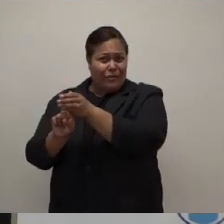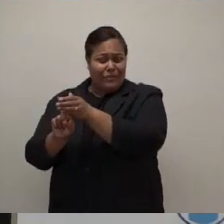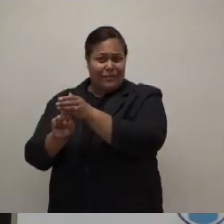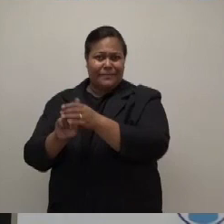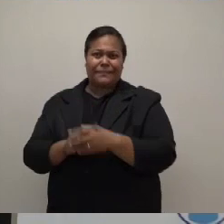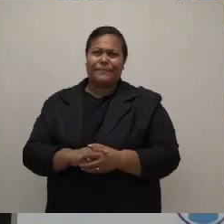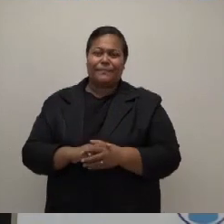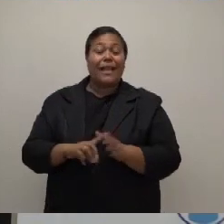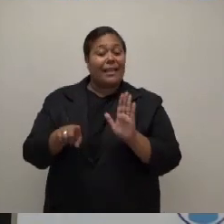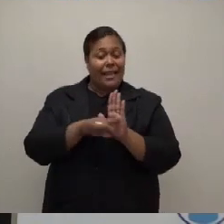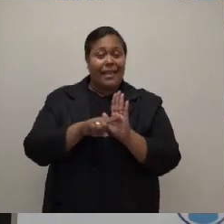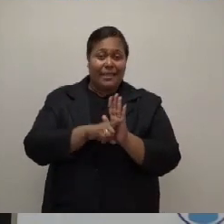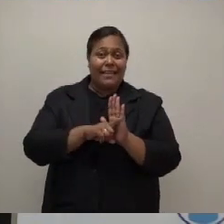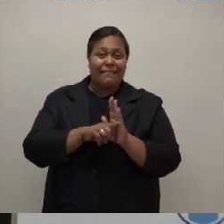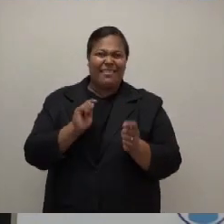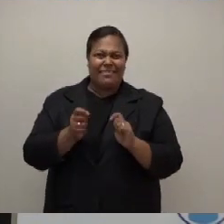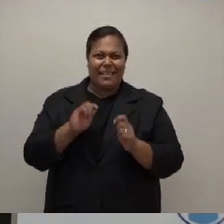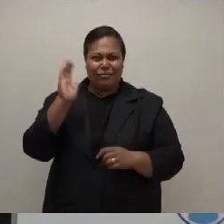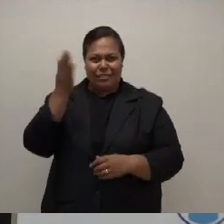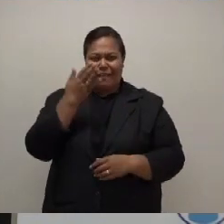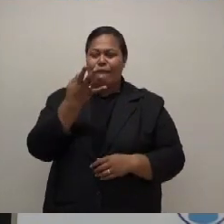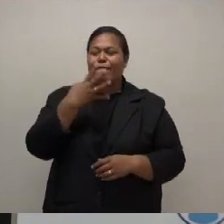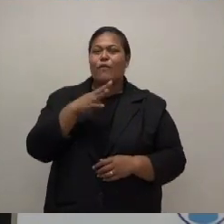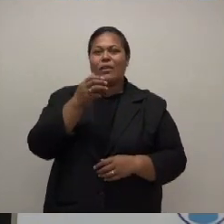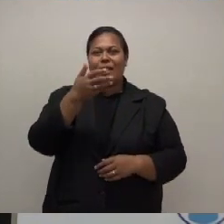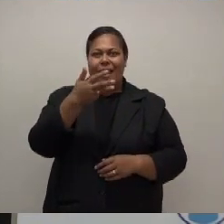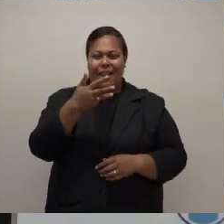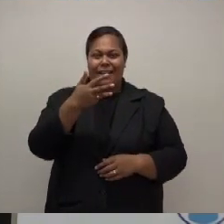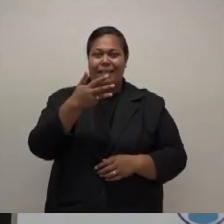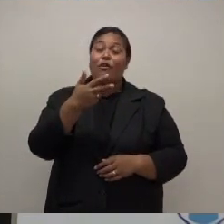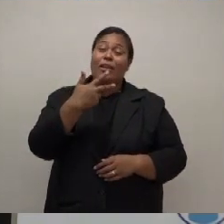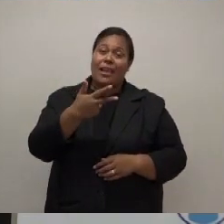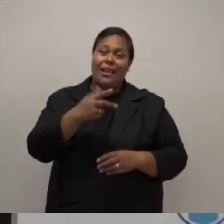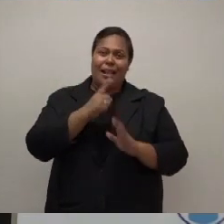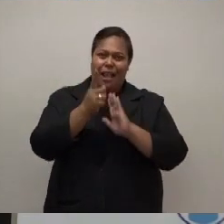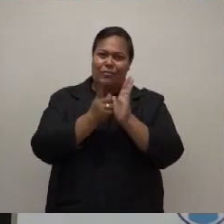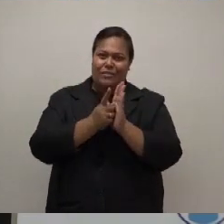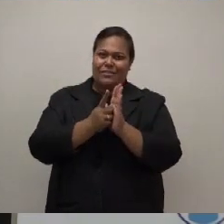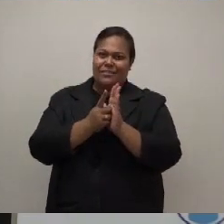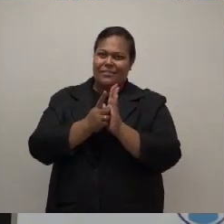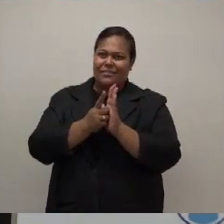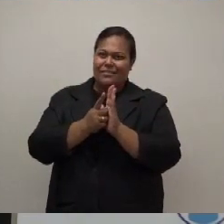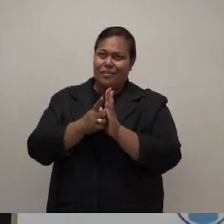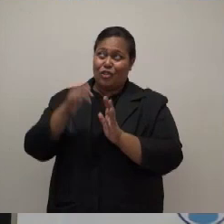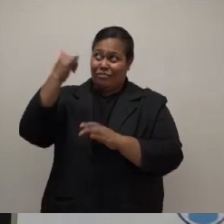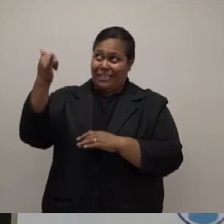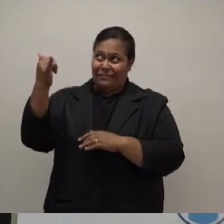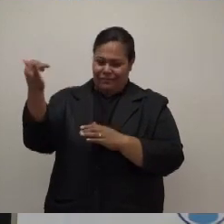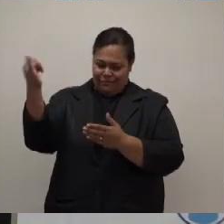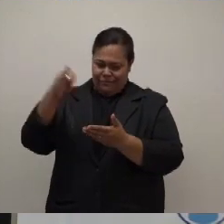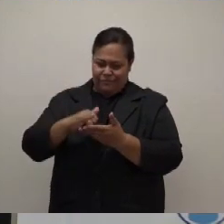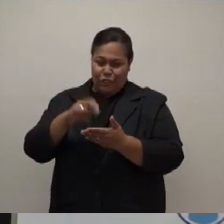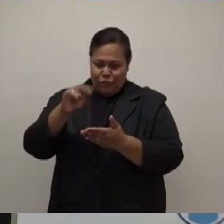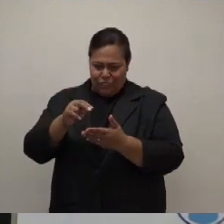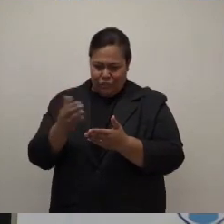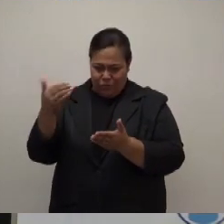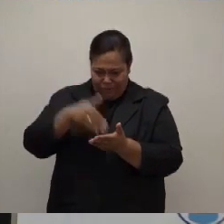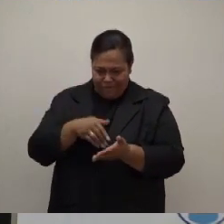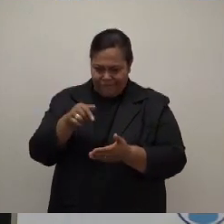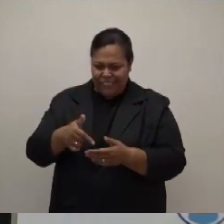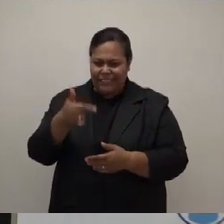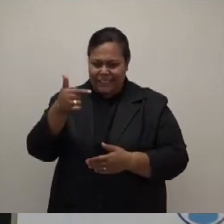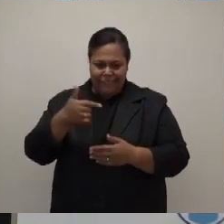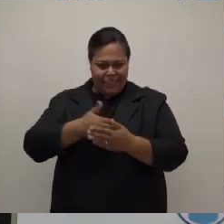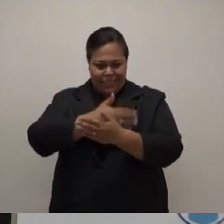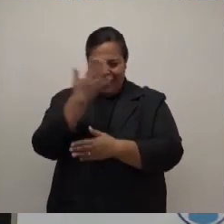COVID test result within 48 hours of their departure for Fiji. Once you arrive, you will then spend another 7 days in